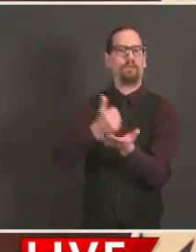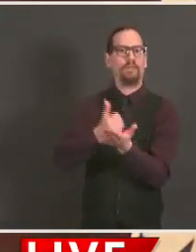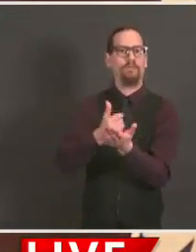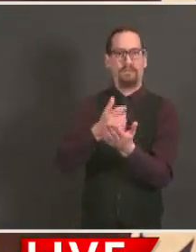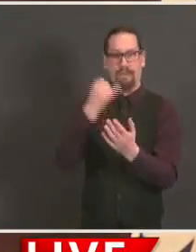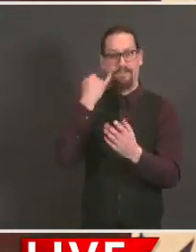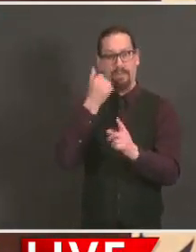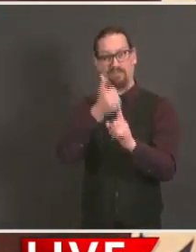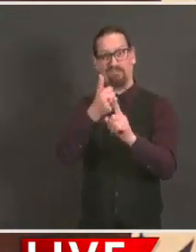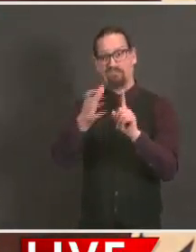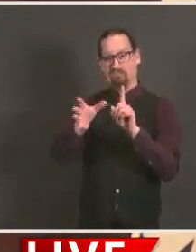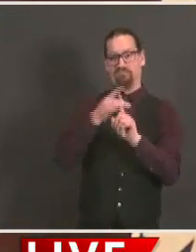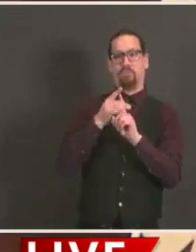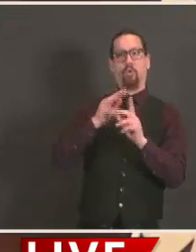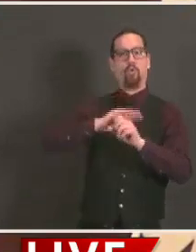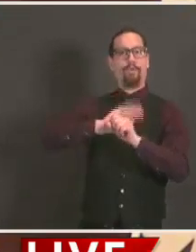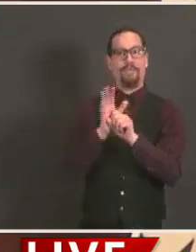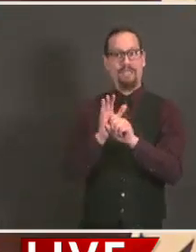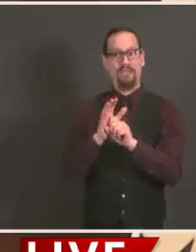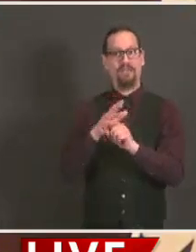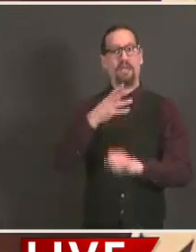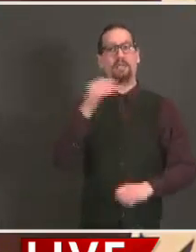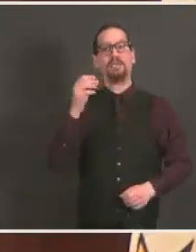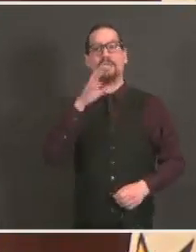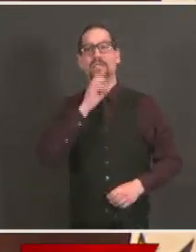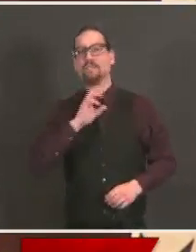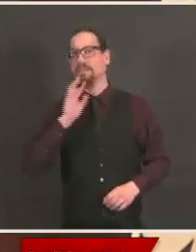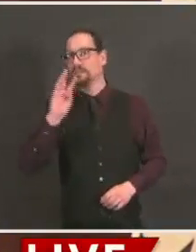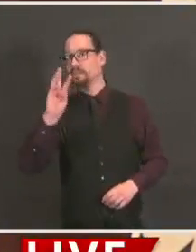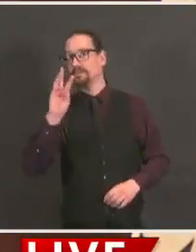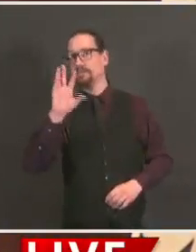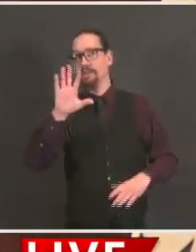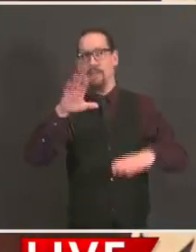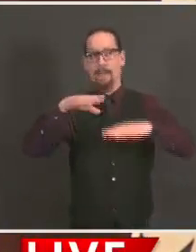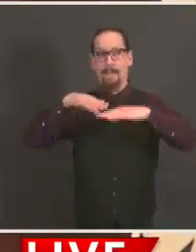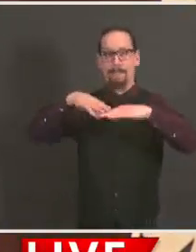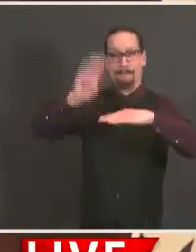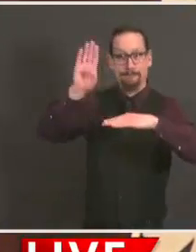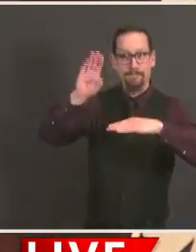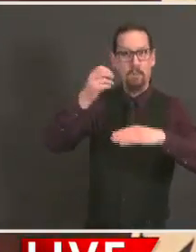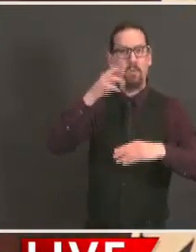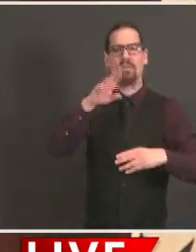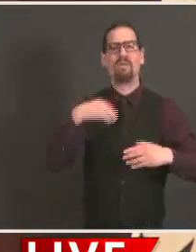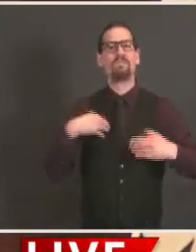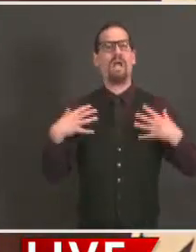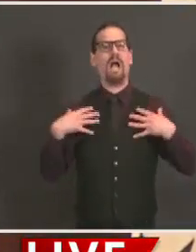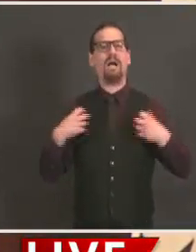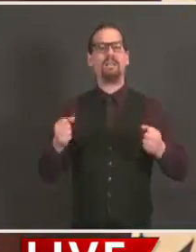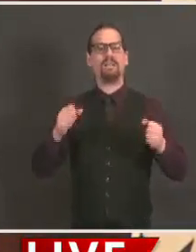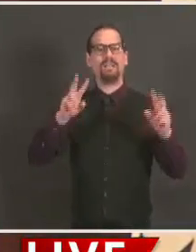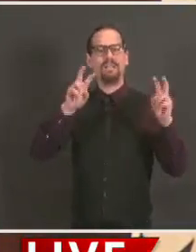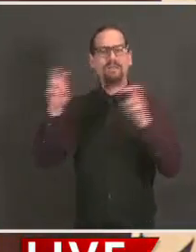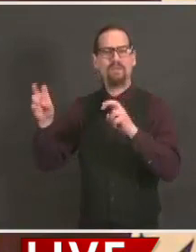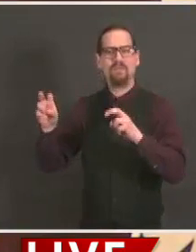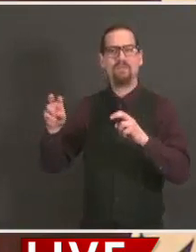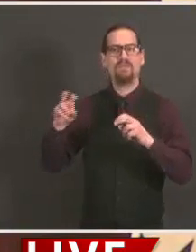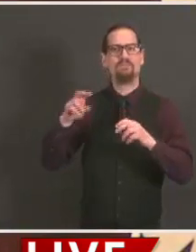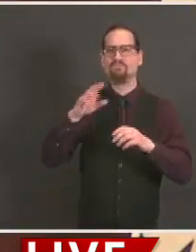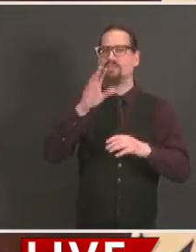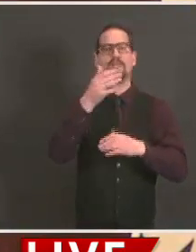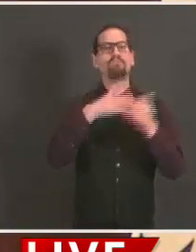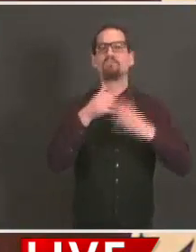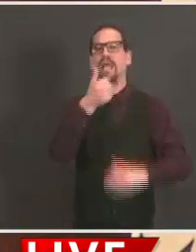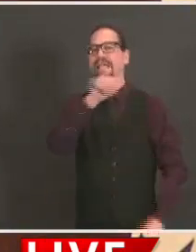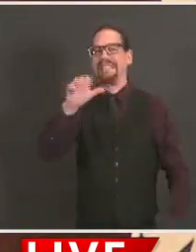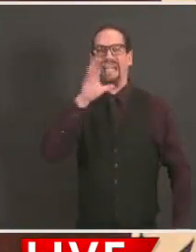are 65 or older, or have an underlying health condition at any age, immediately